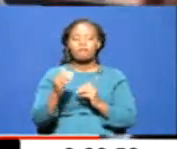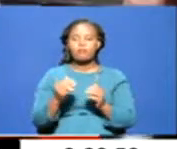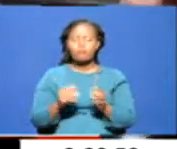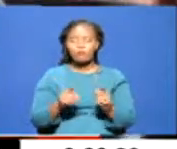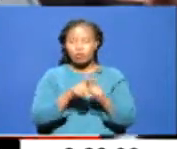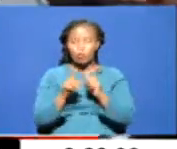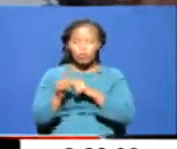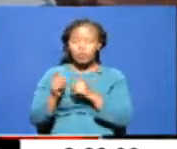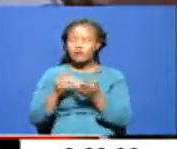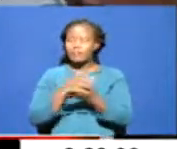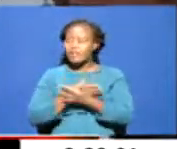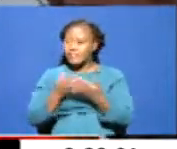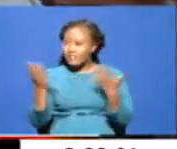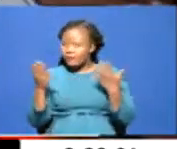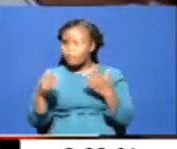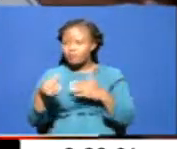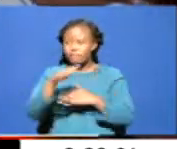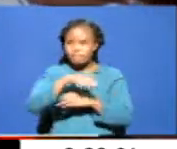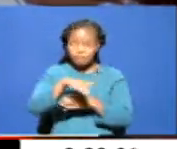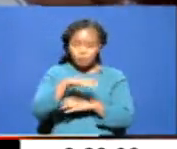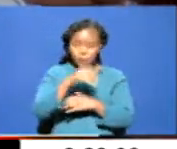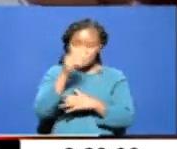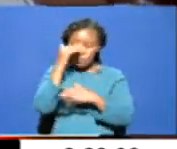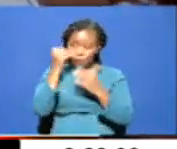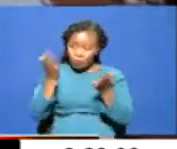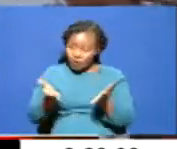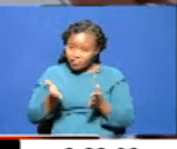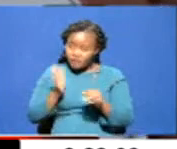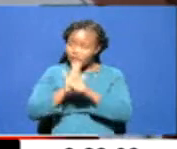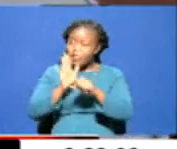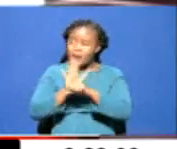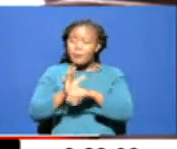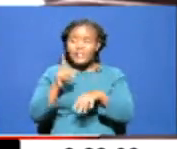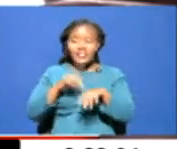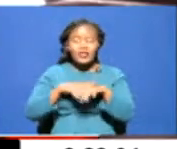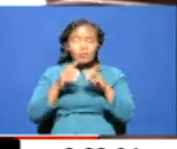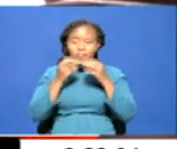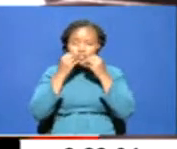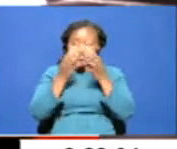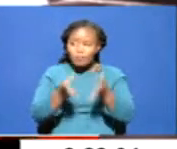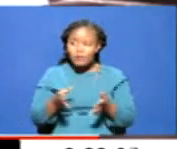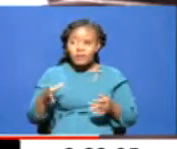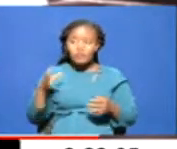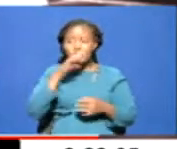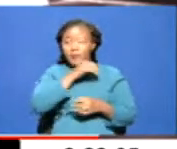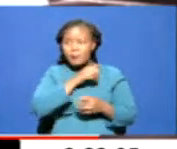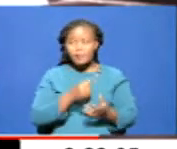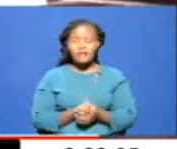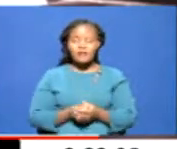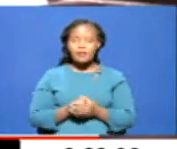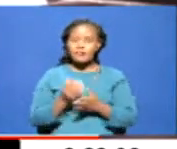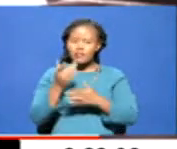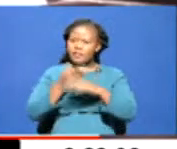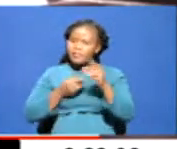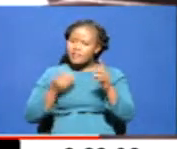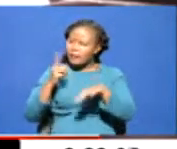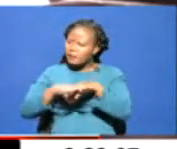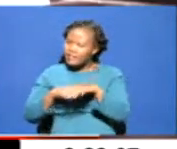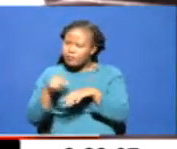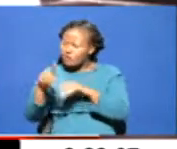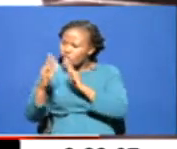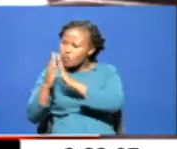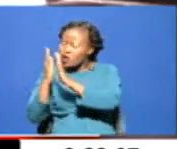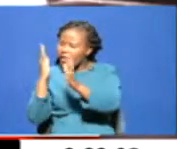katika surrounding hiyo, kwa sababu wakati mwingi huwa ujumbe kama hauwafikii. Fika uko kwa line, umefika, daktari akakuangalia na kuambia